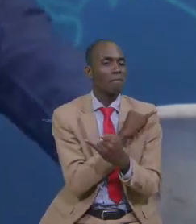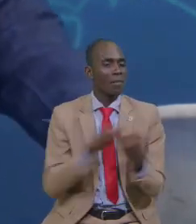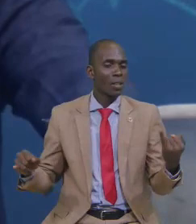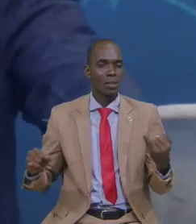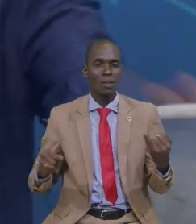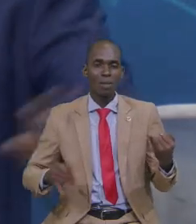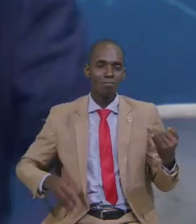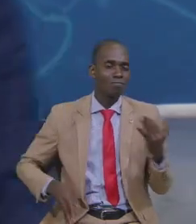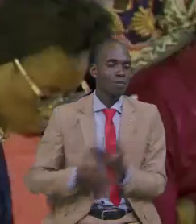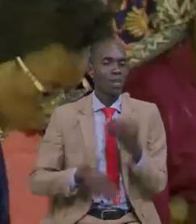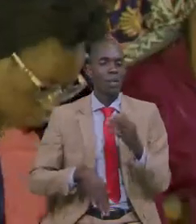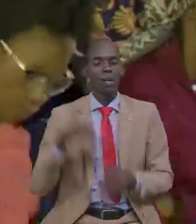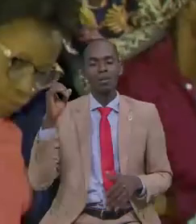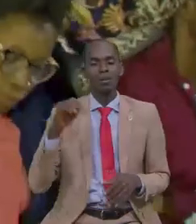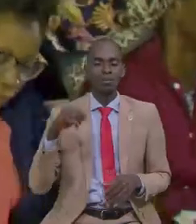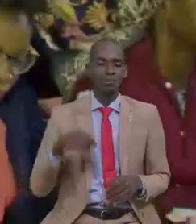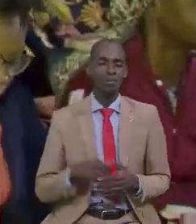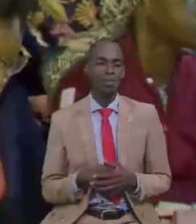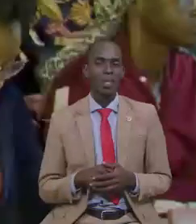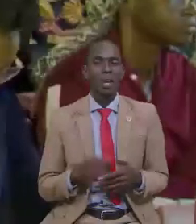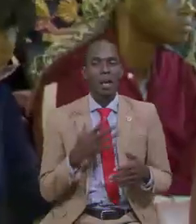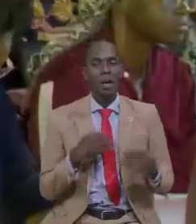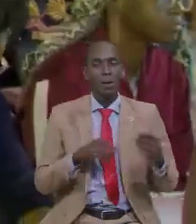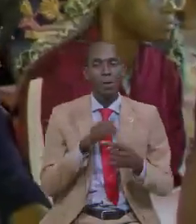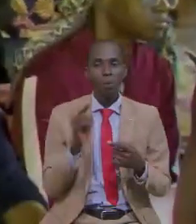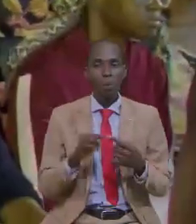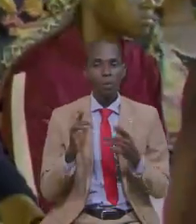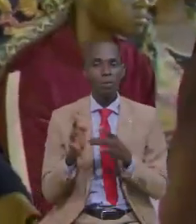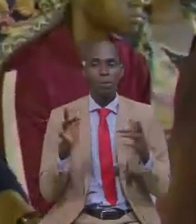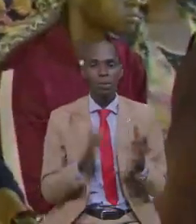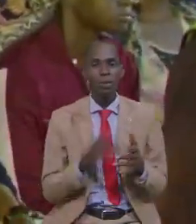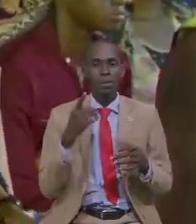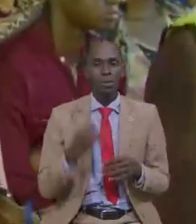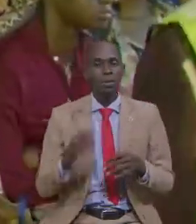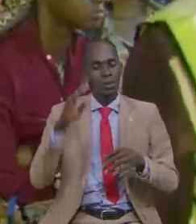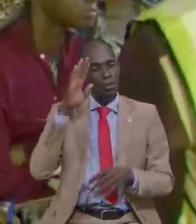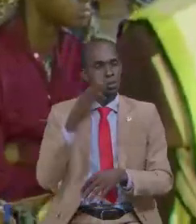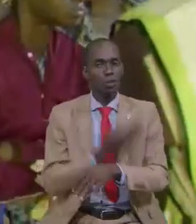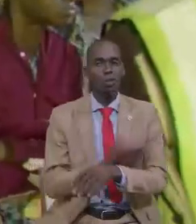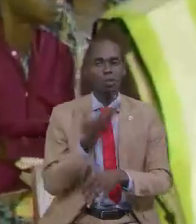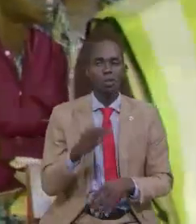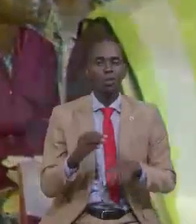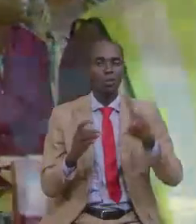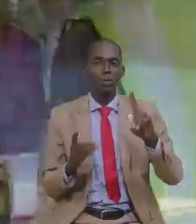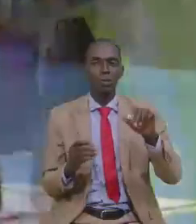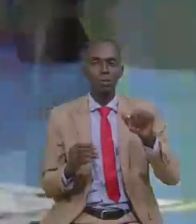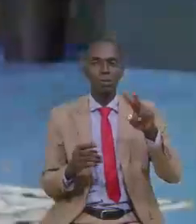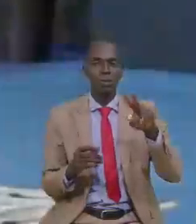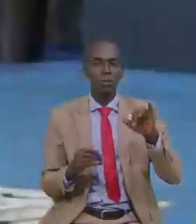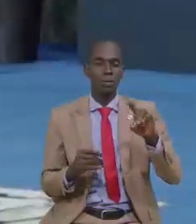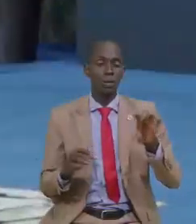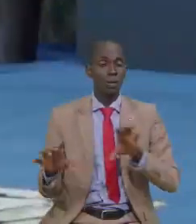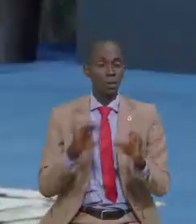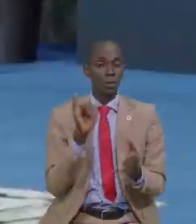and knockdown. And when Jesus, the son of David, did that, all the other